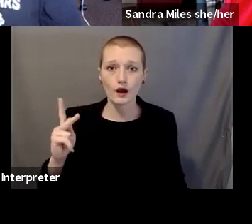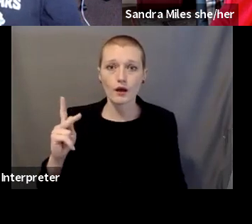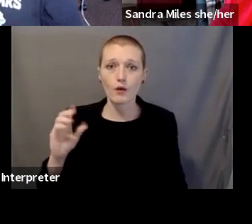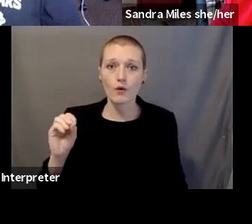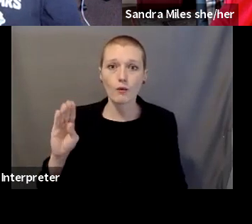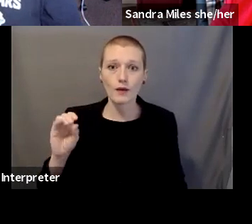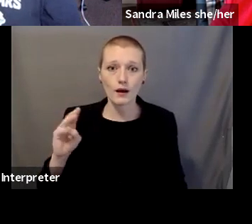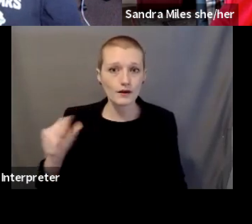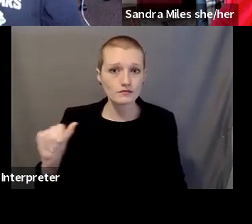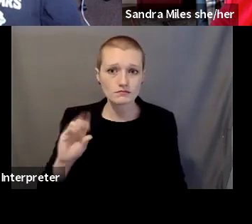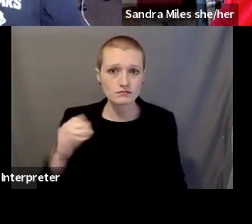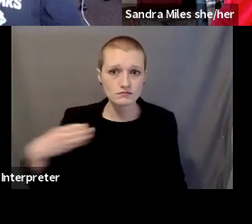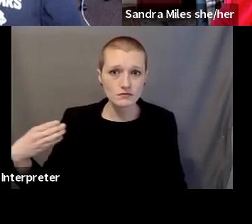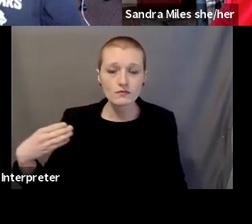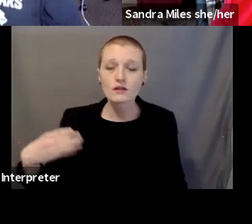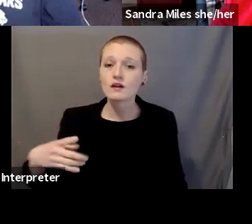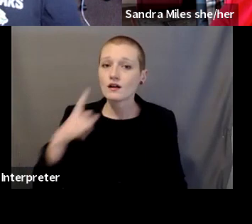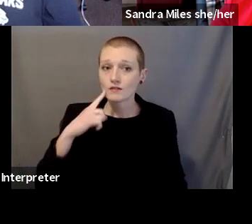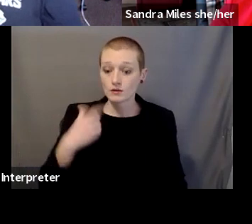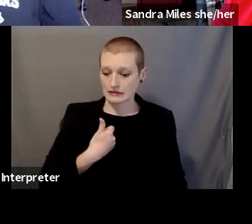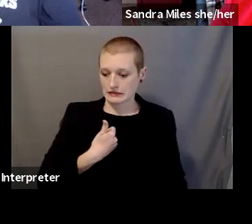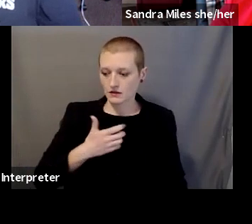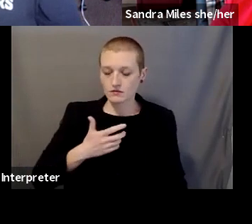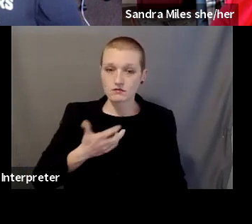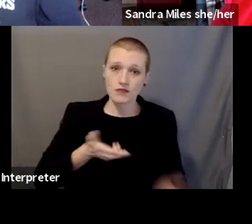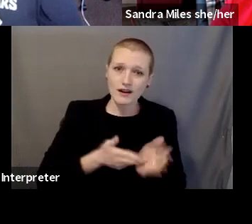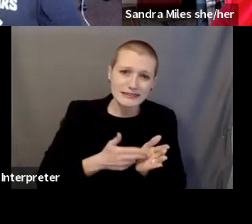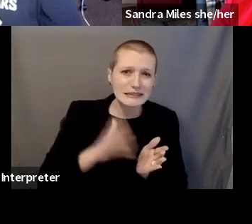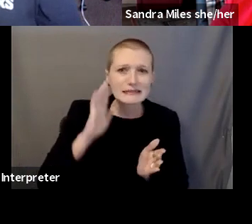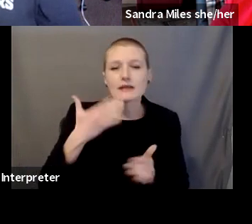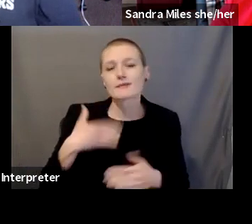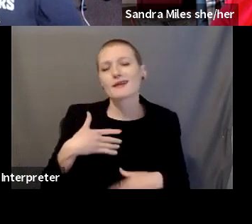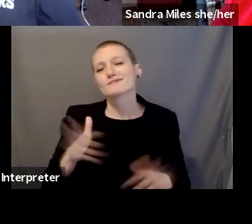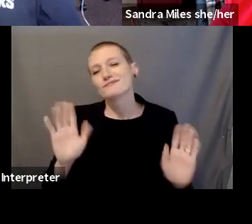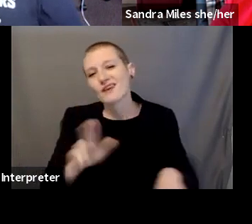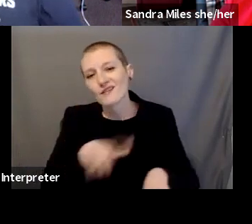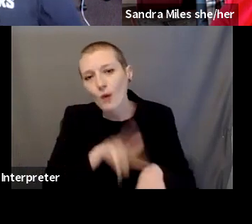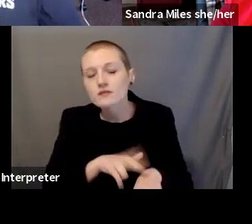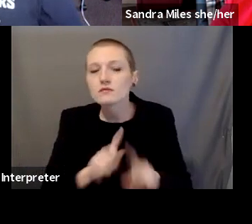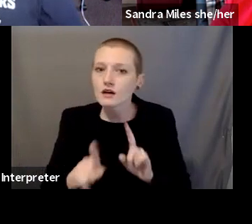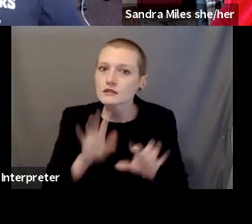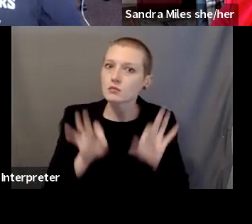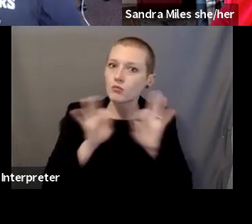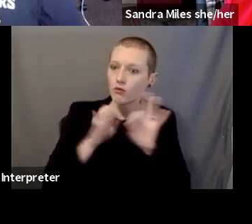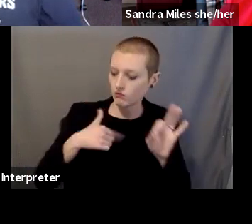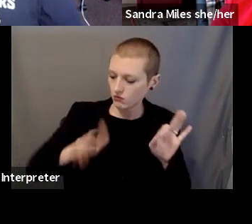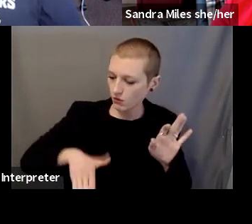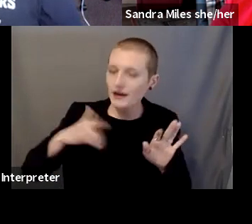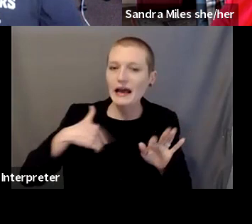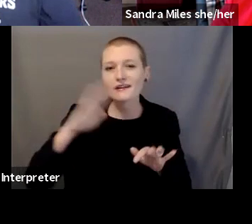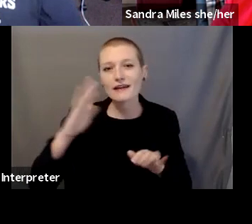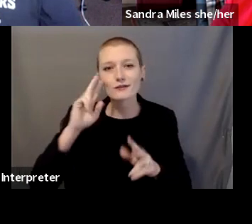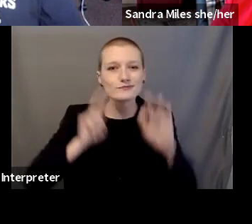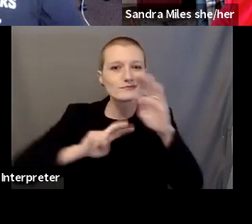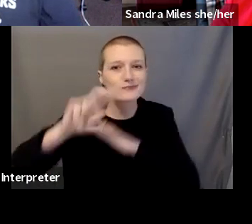I was one, honestly, growing up, I never thought I would see a Black man as president. And I would tell people, I said, I don't think it's going to happen in